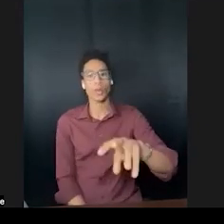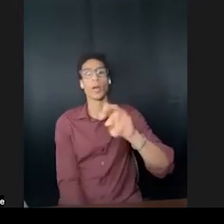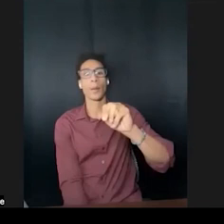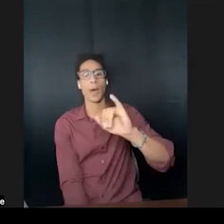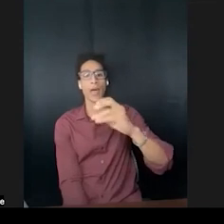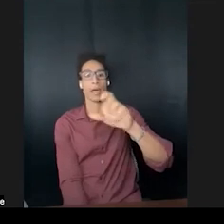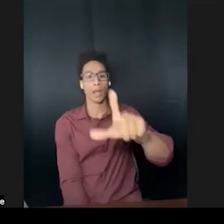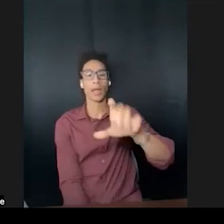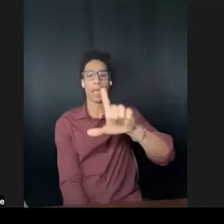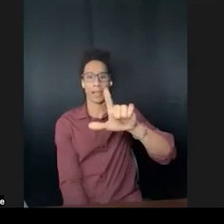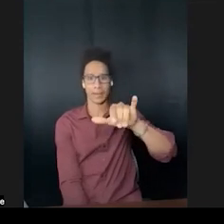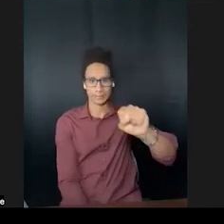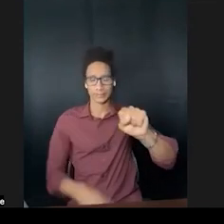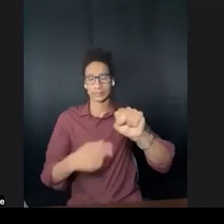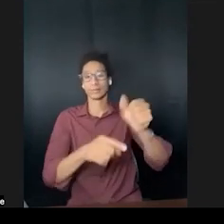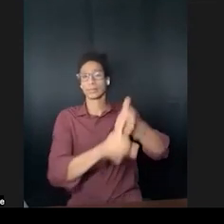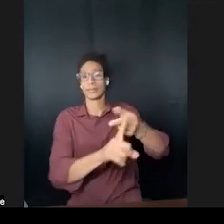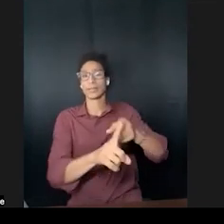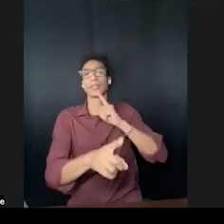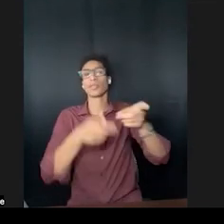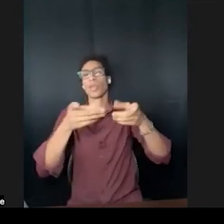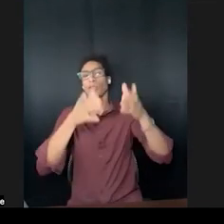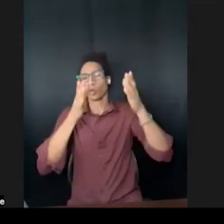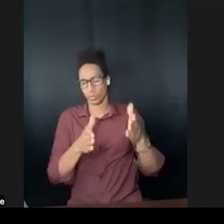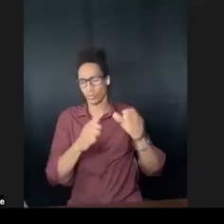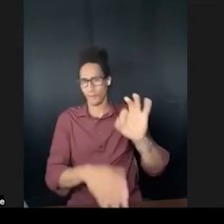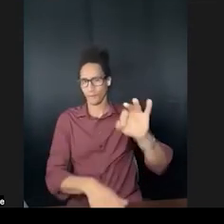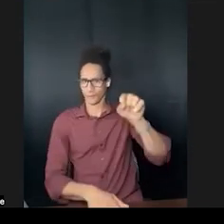the director of this incredible film, Second Shot.